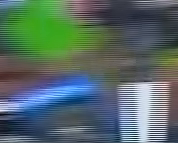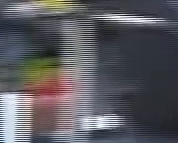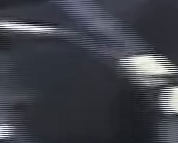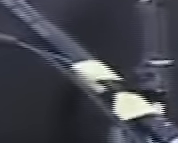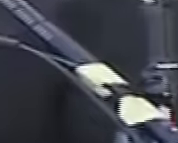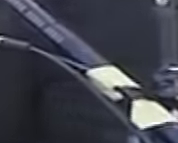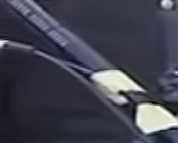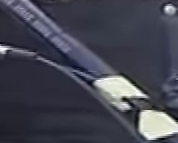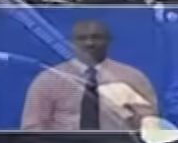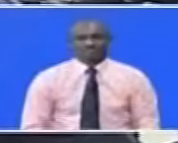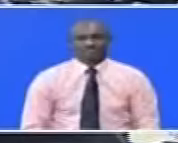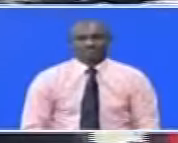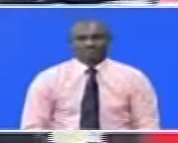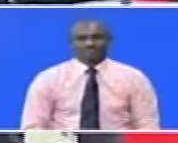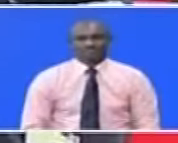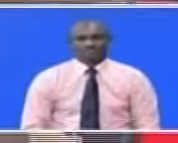All right,